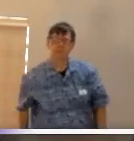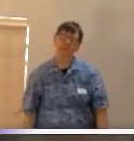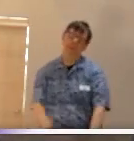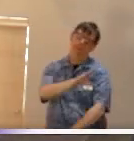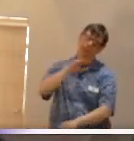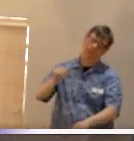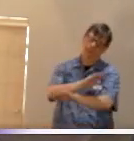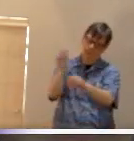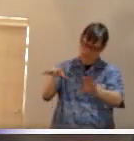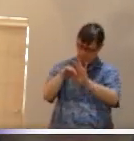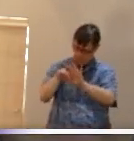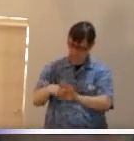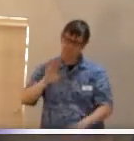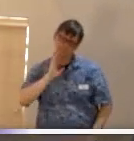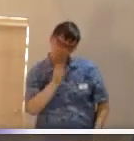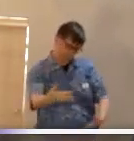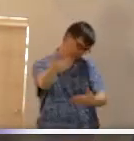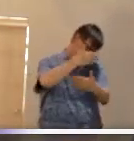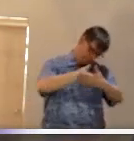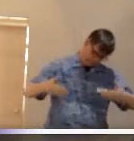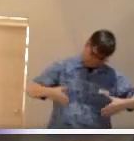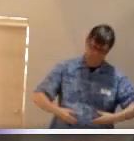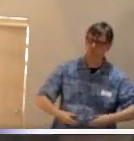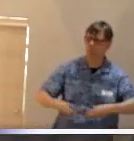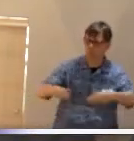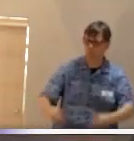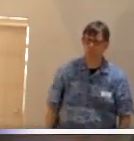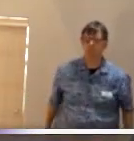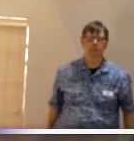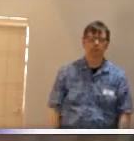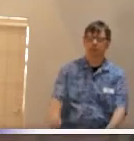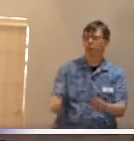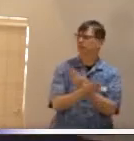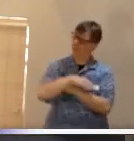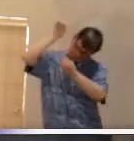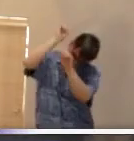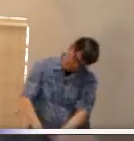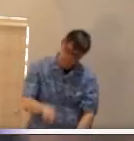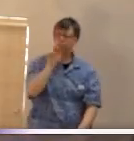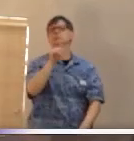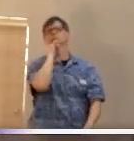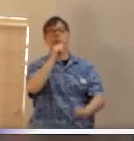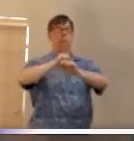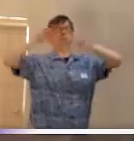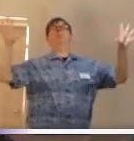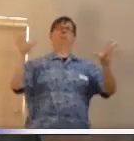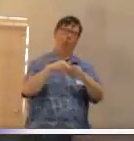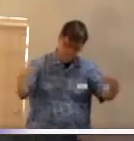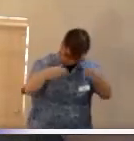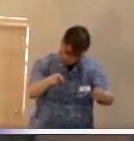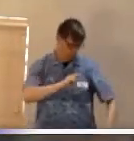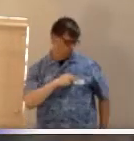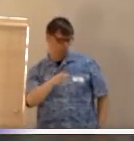and all of the things. But if inside that core and you have not love bombed yourself, your heart hasn't exploded within you, then you